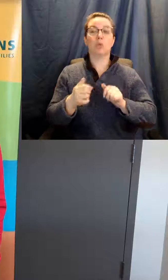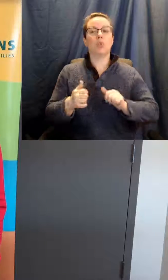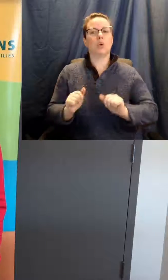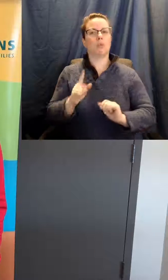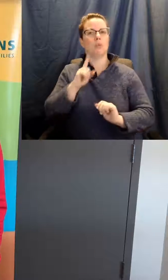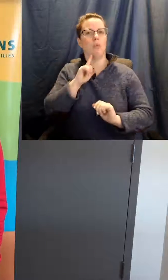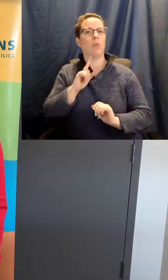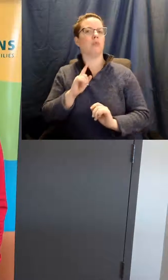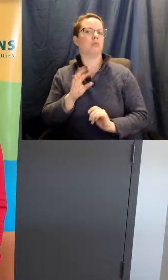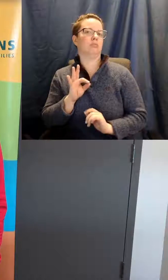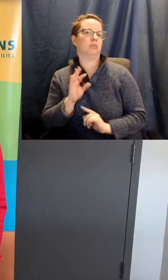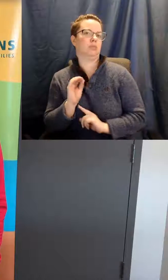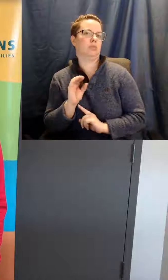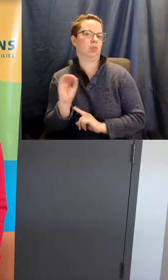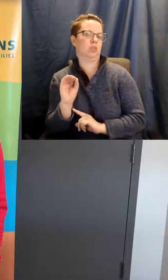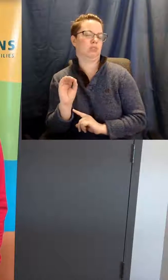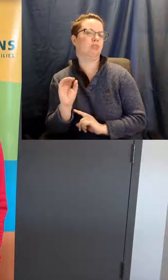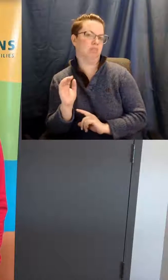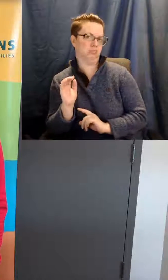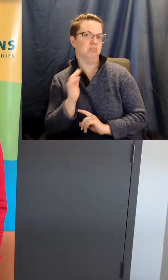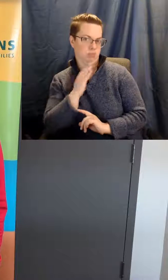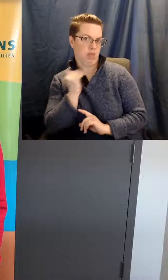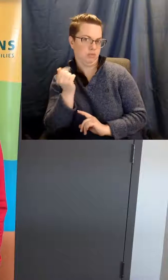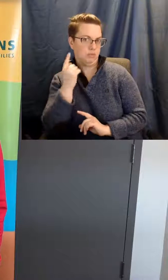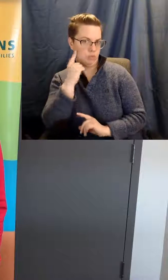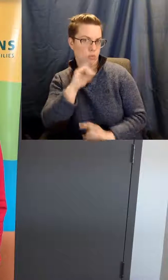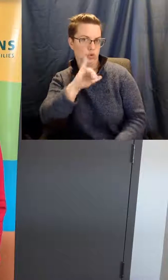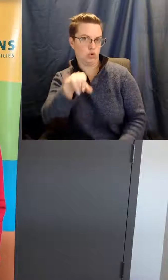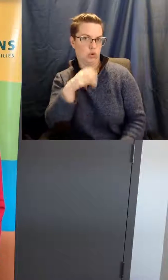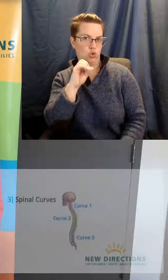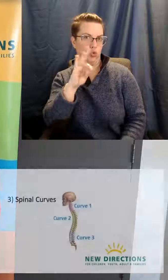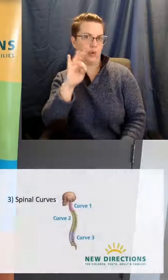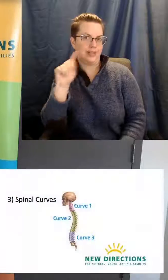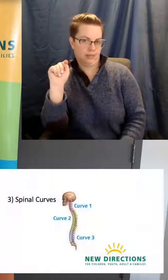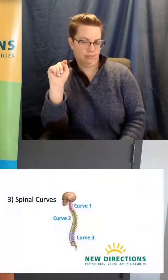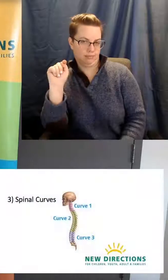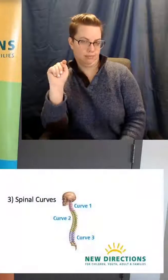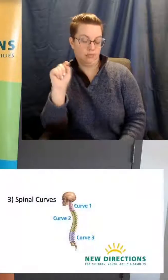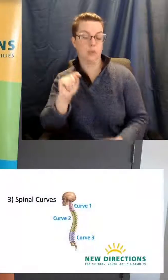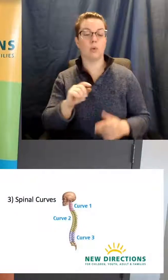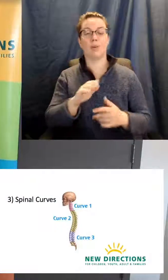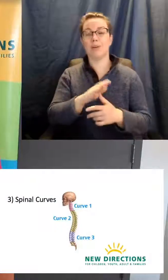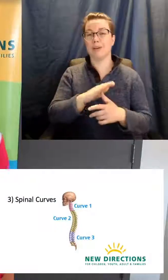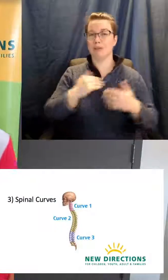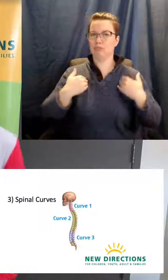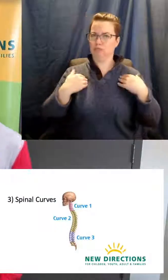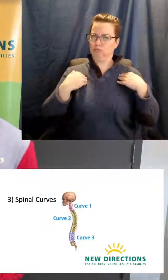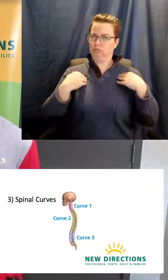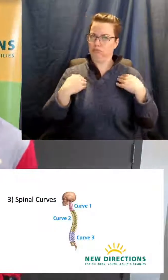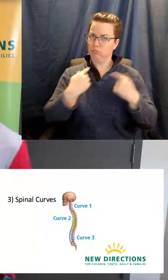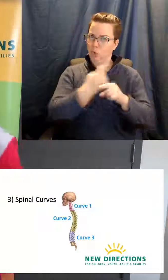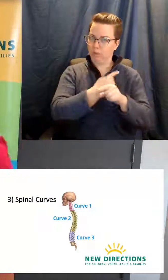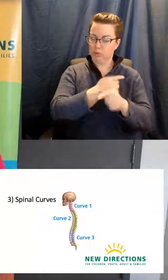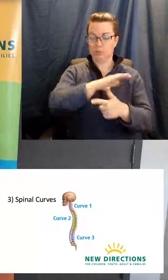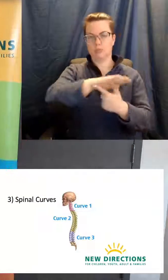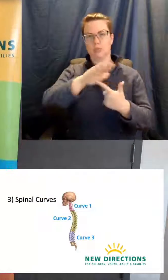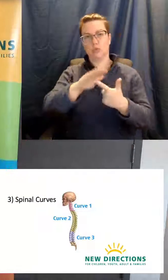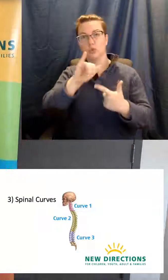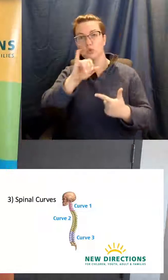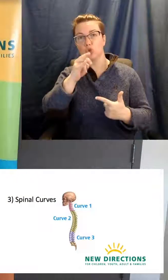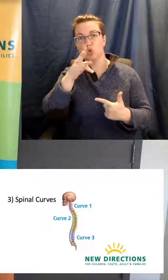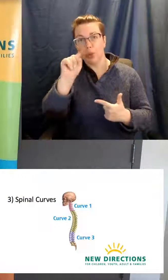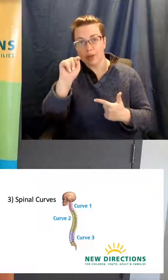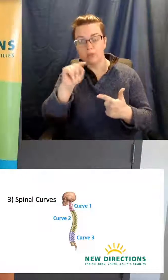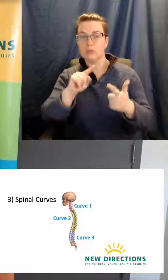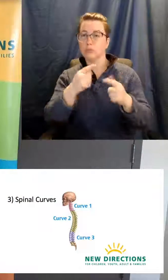So that's the second idea. Posture, joint position, and here's the third. It's called spinal curves. So if you take a look at